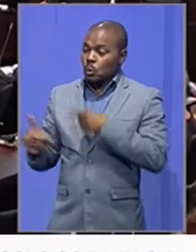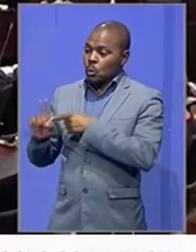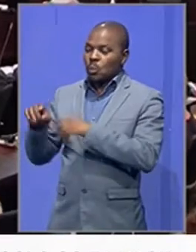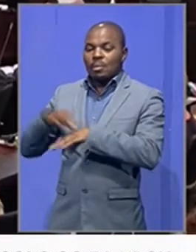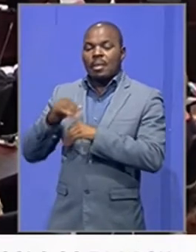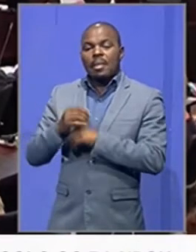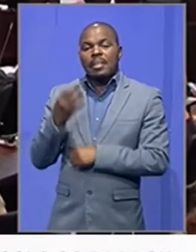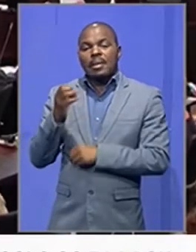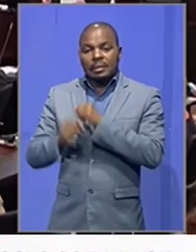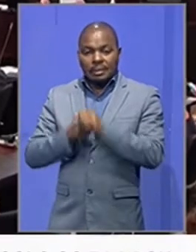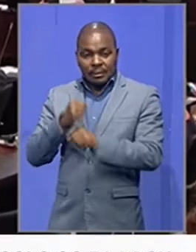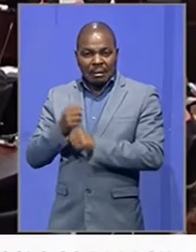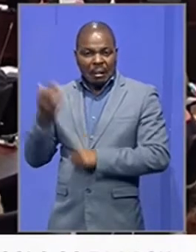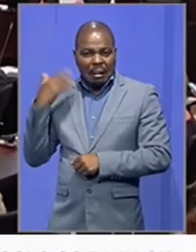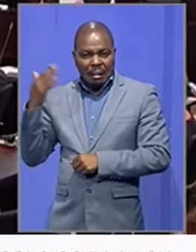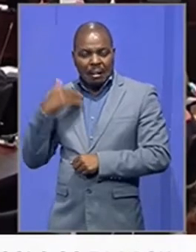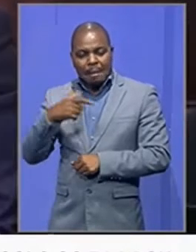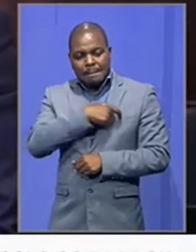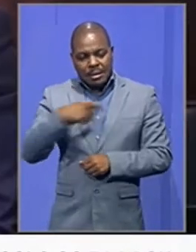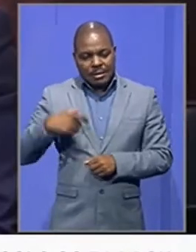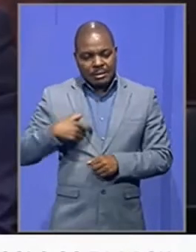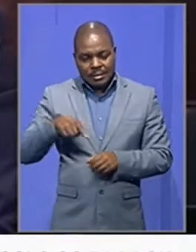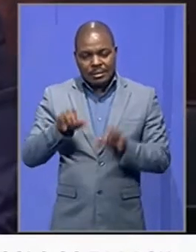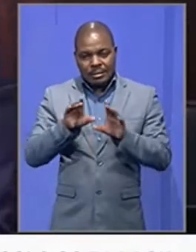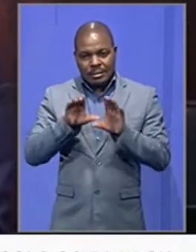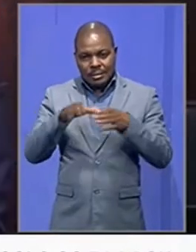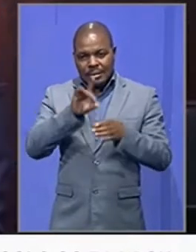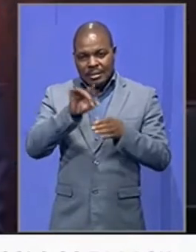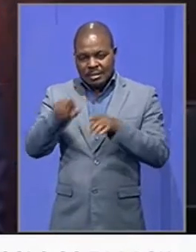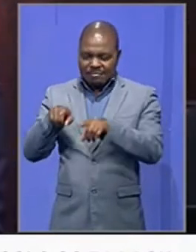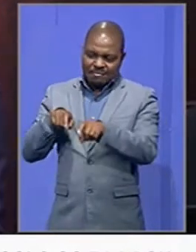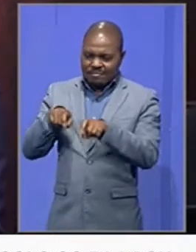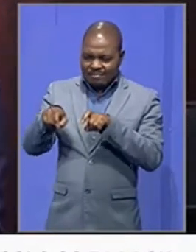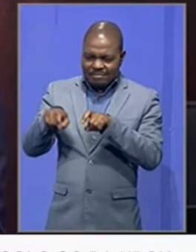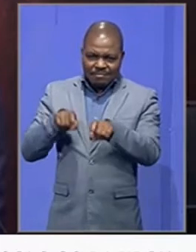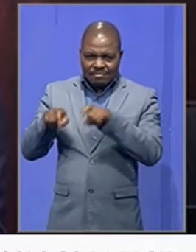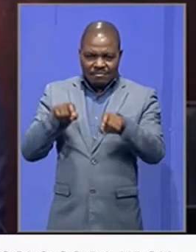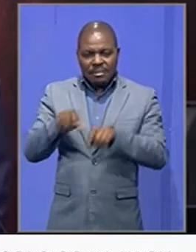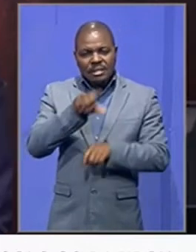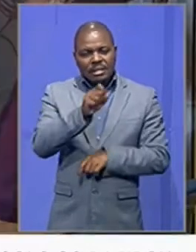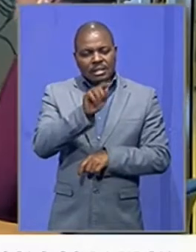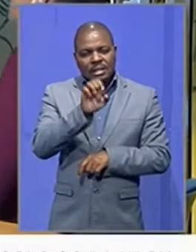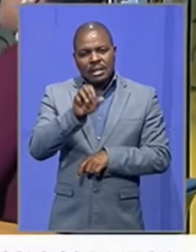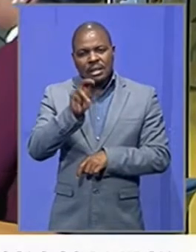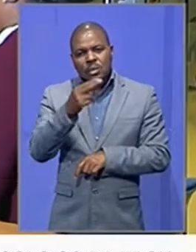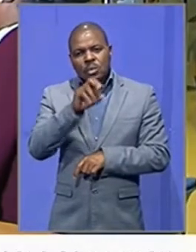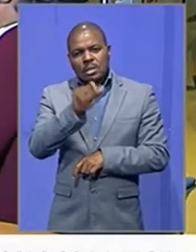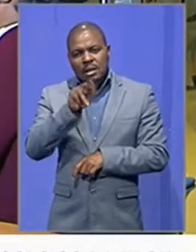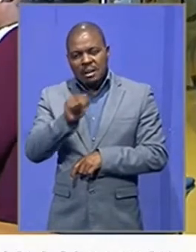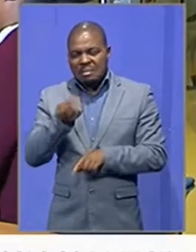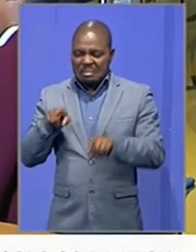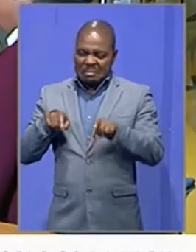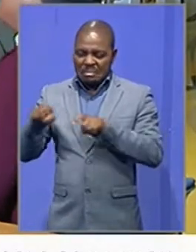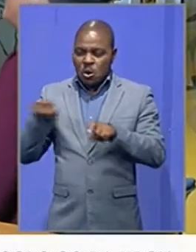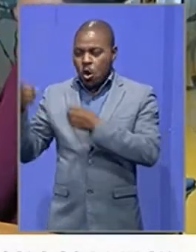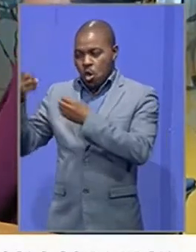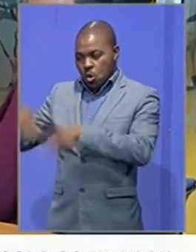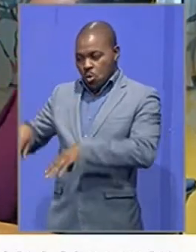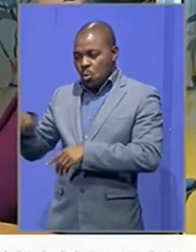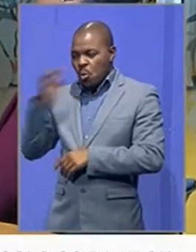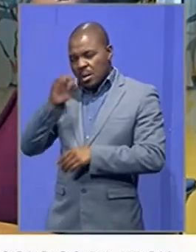e latlhegetswe mo kgaisanong ya boporesidente ba lekoko kgatlhanong le John Steenhuisen ka 2020 a re o tlile go ikhuletsa